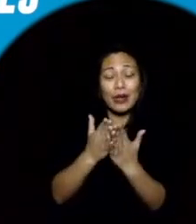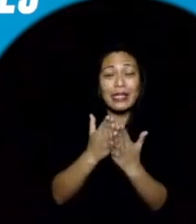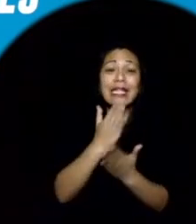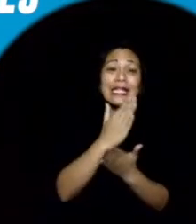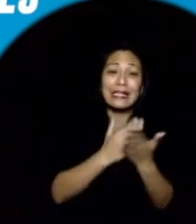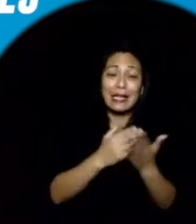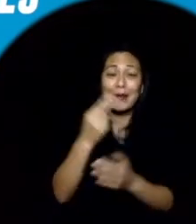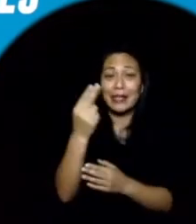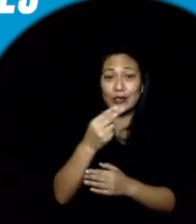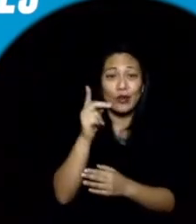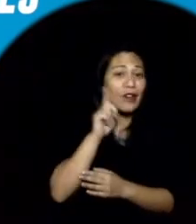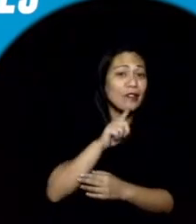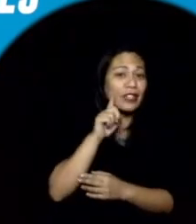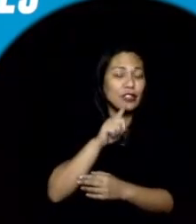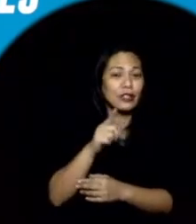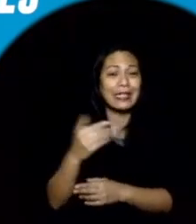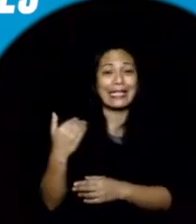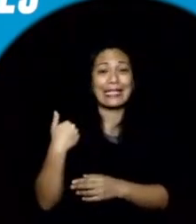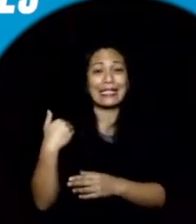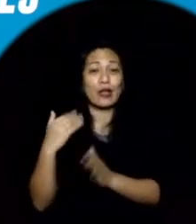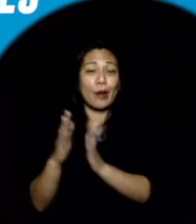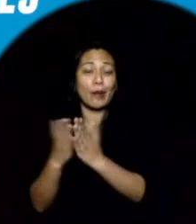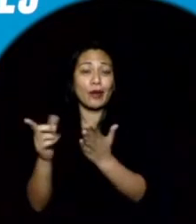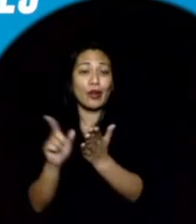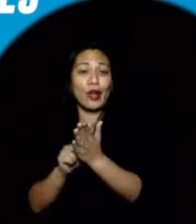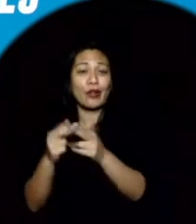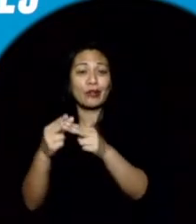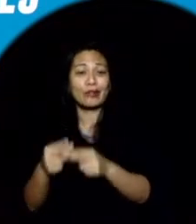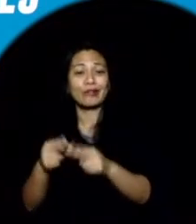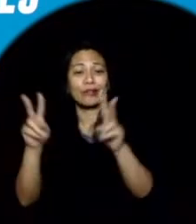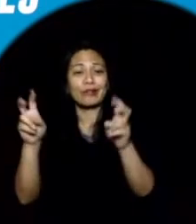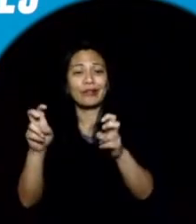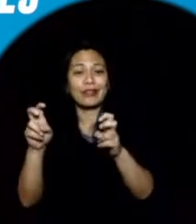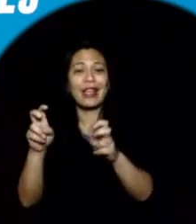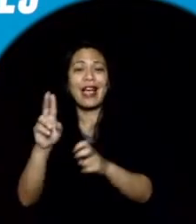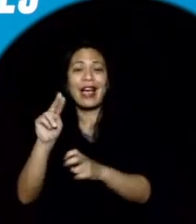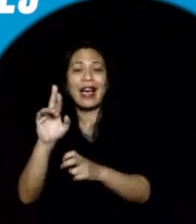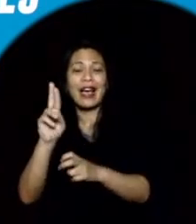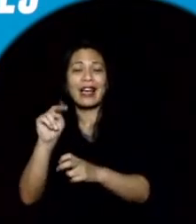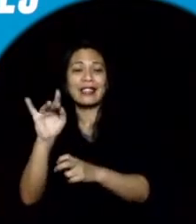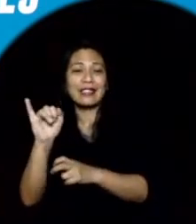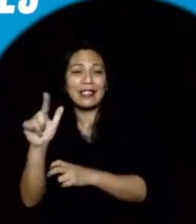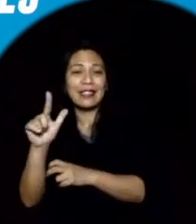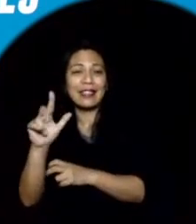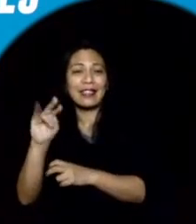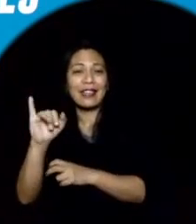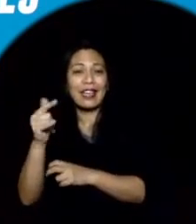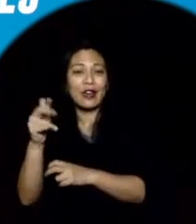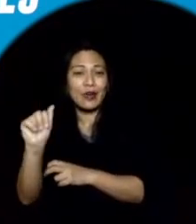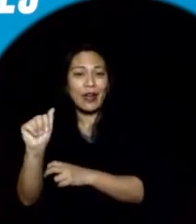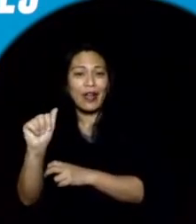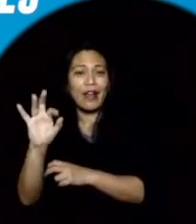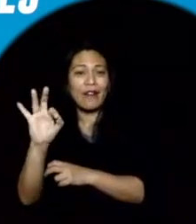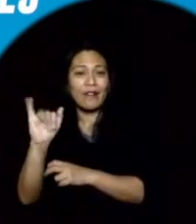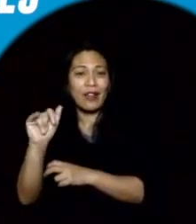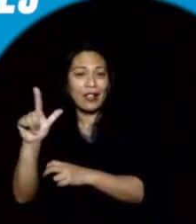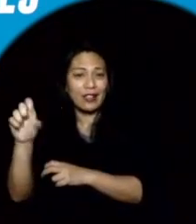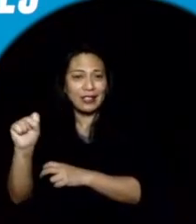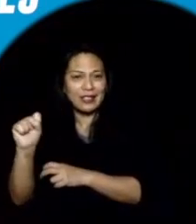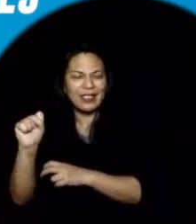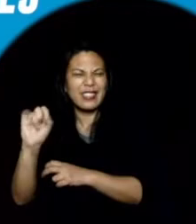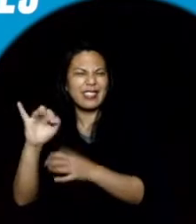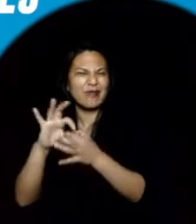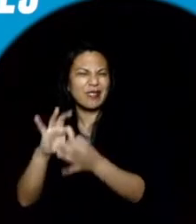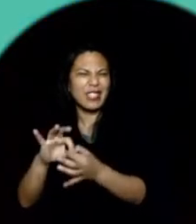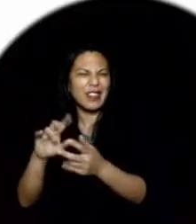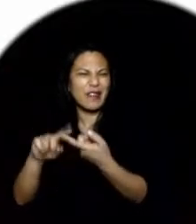several of them historical fiction. Her latest is called Until Niagara Falls, and it is about walking the tightrope of